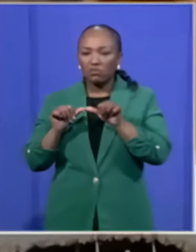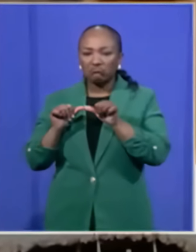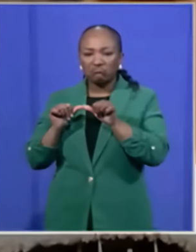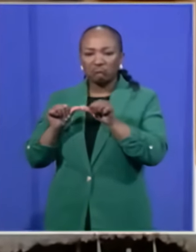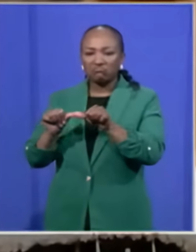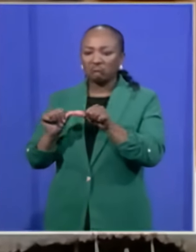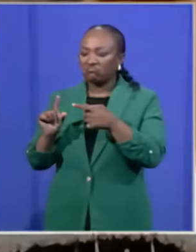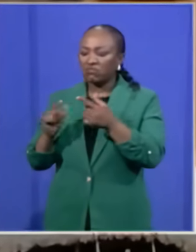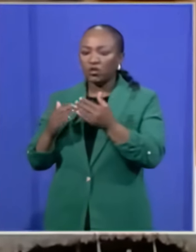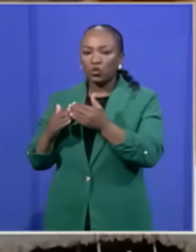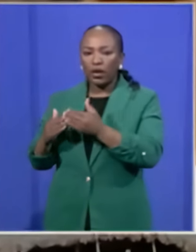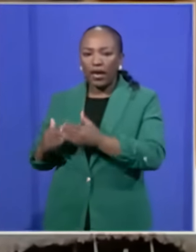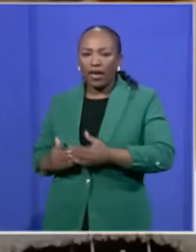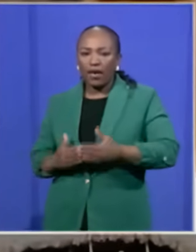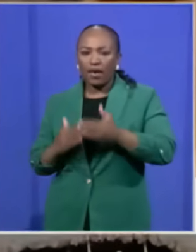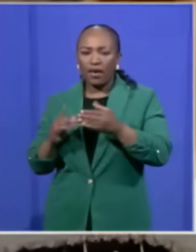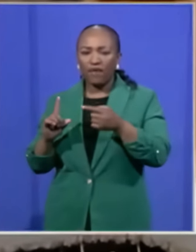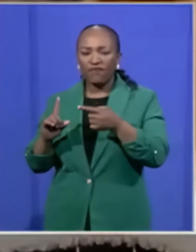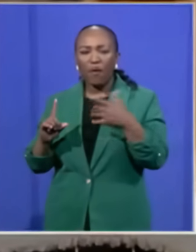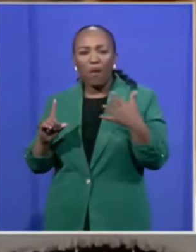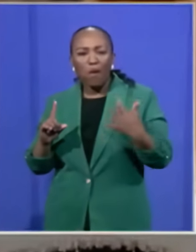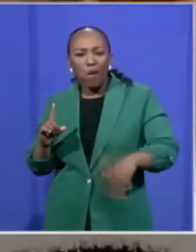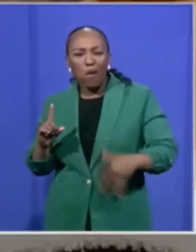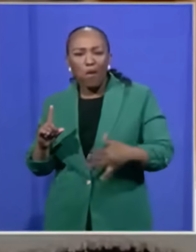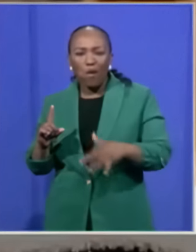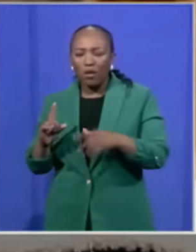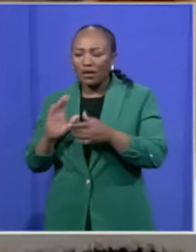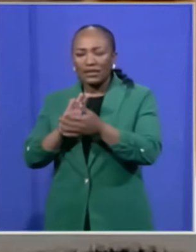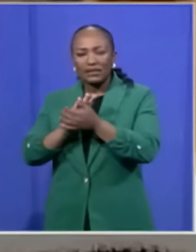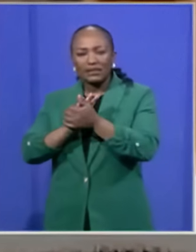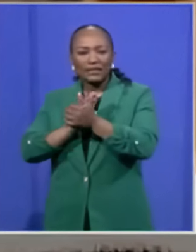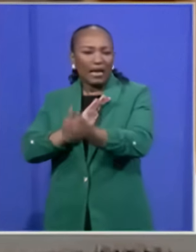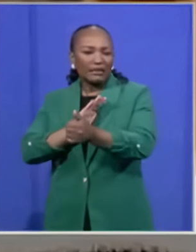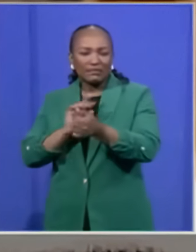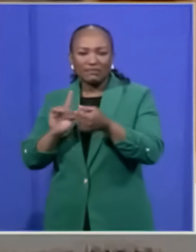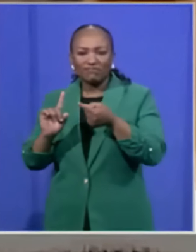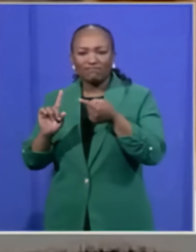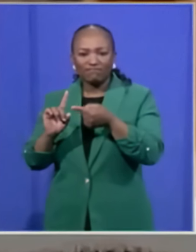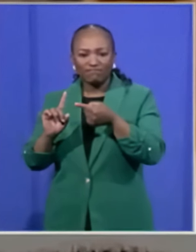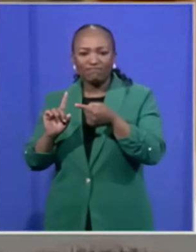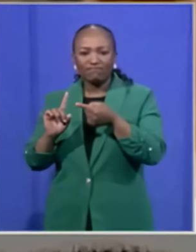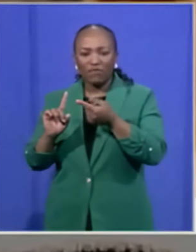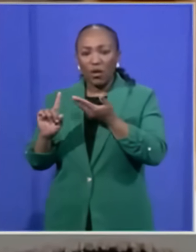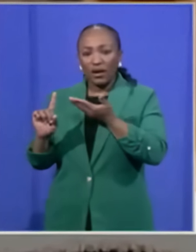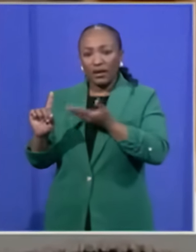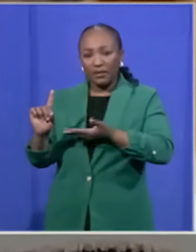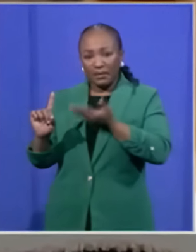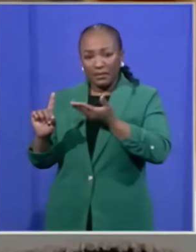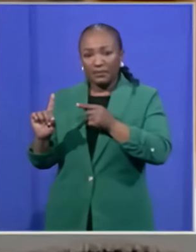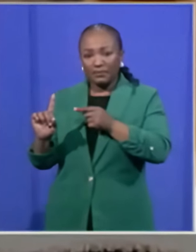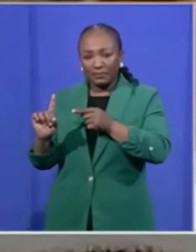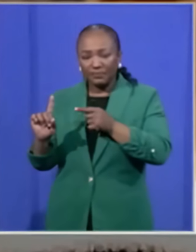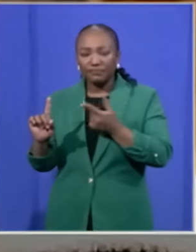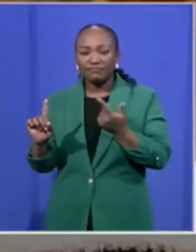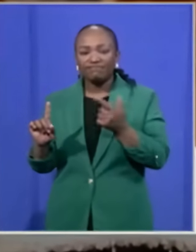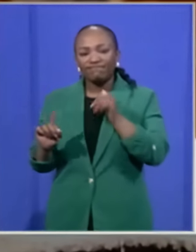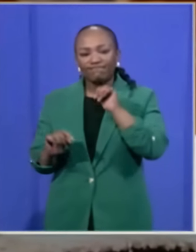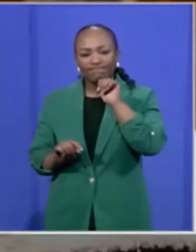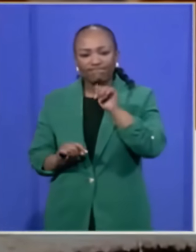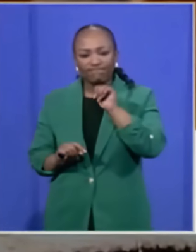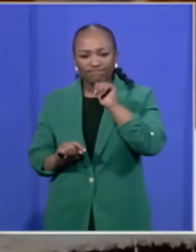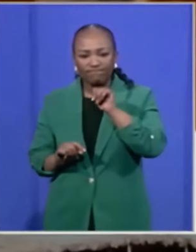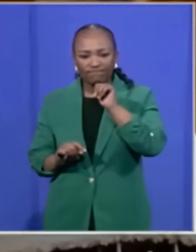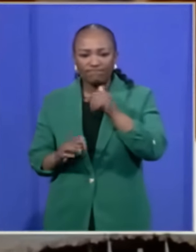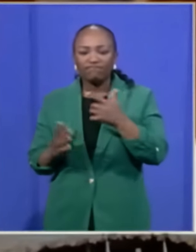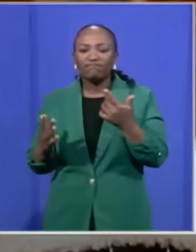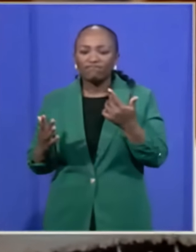huge, momentous talent, a colossal talent such as hers. Nonetheless,